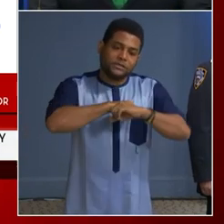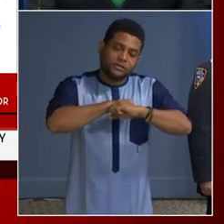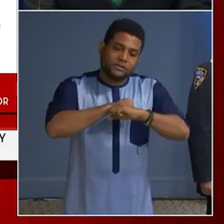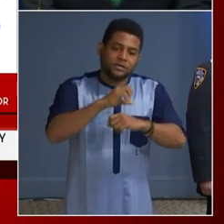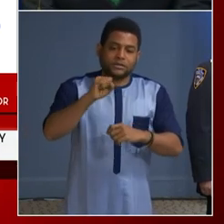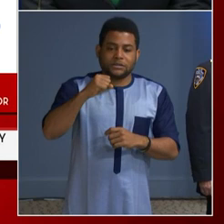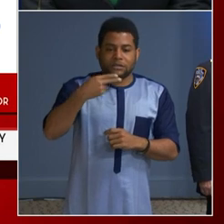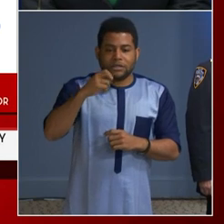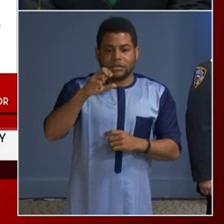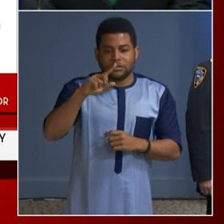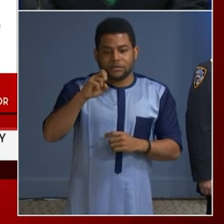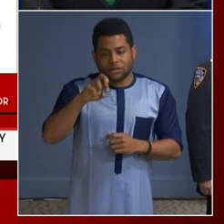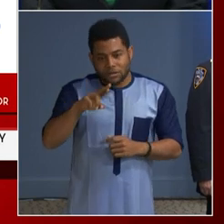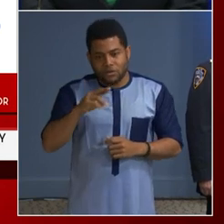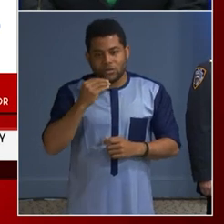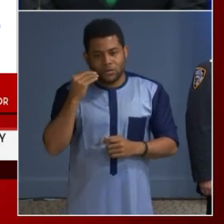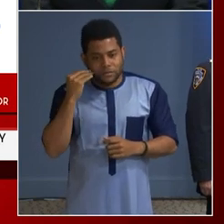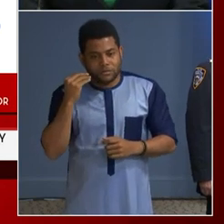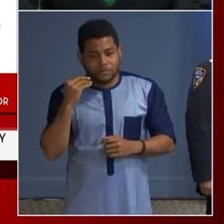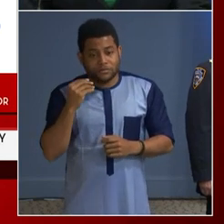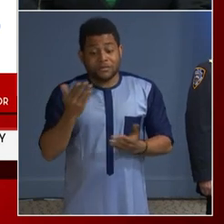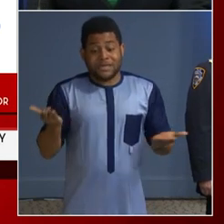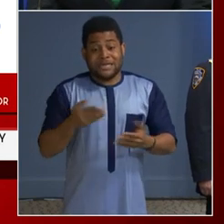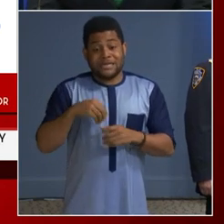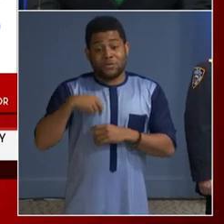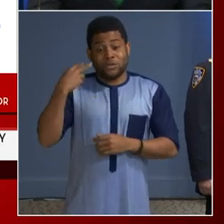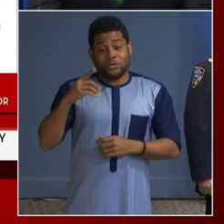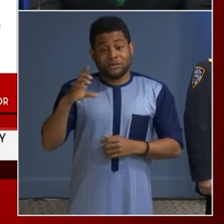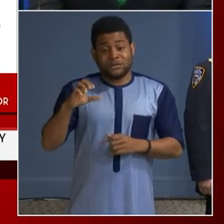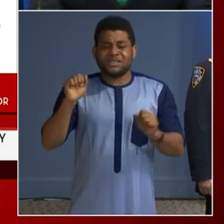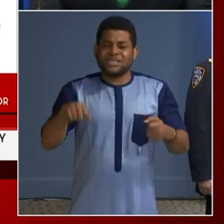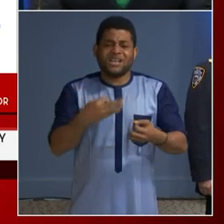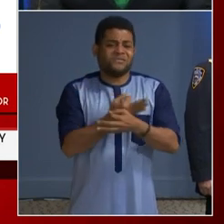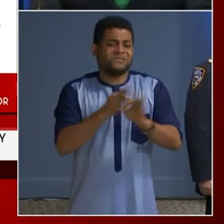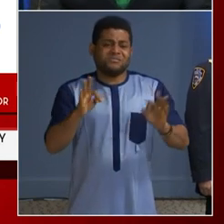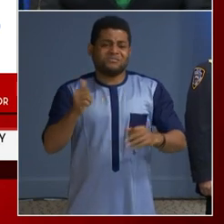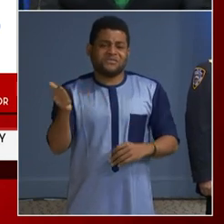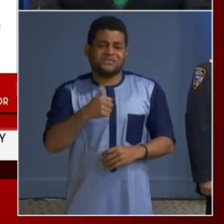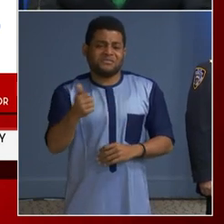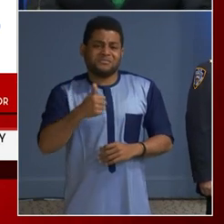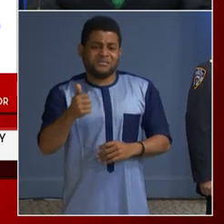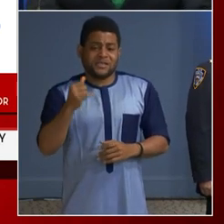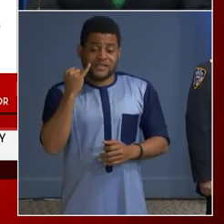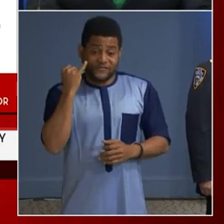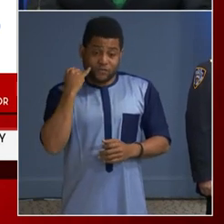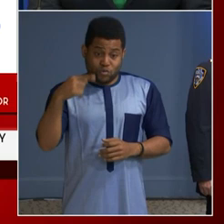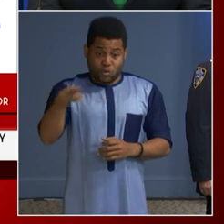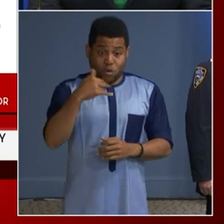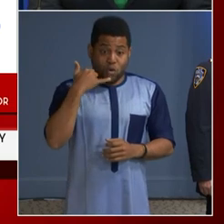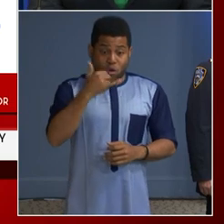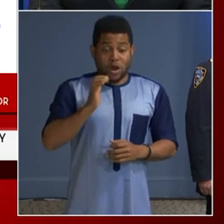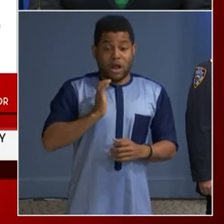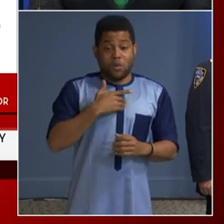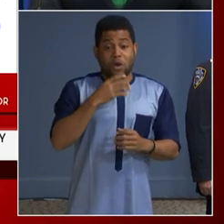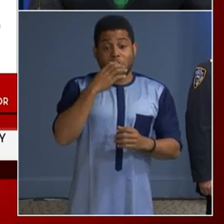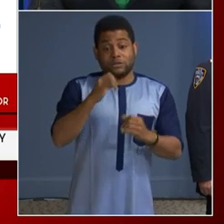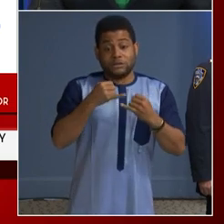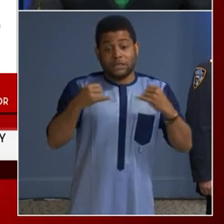can request free transportation to a shelter by calling our shelter hotline at